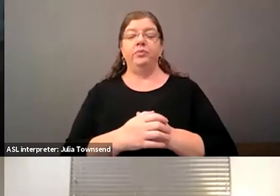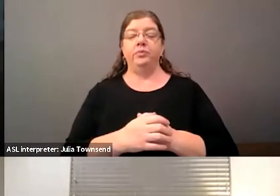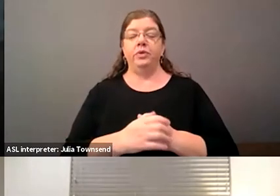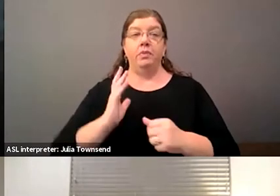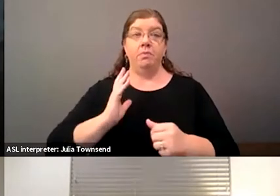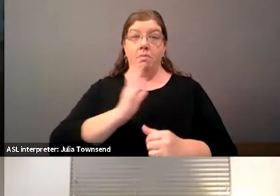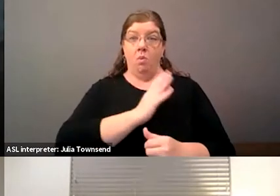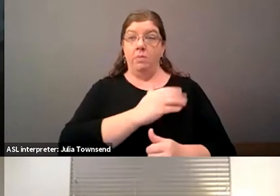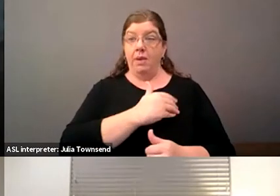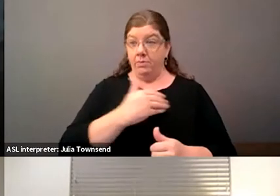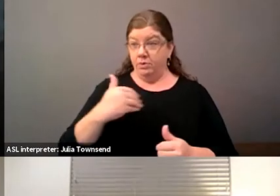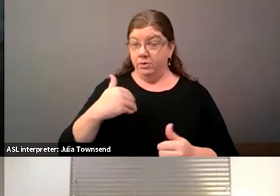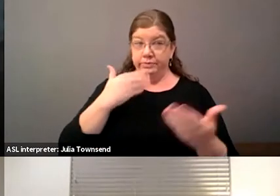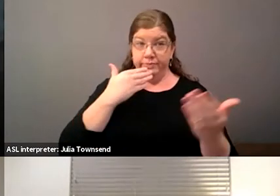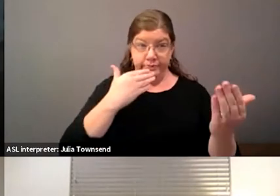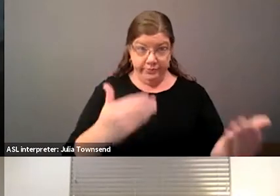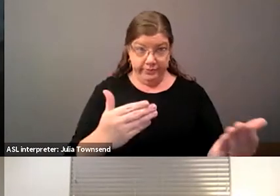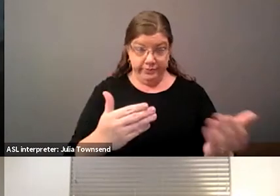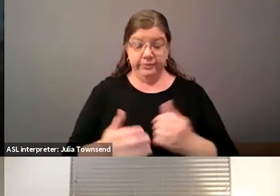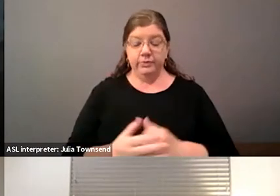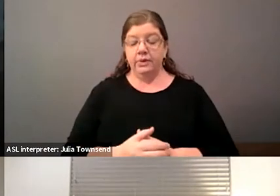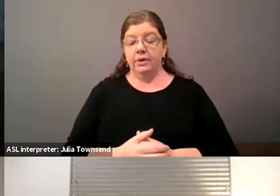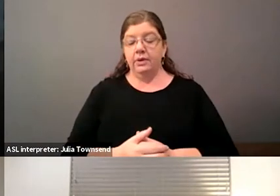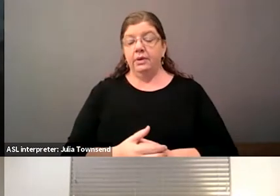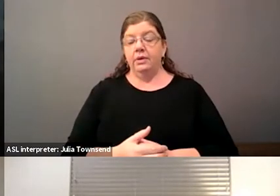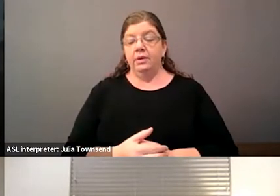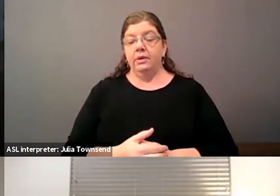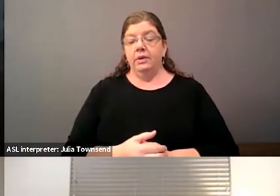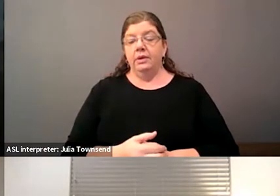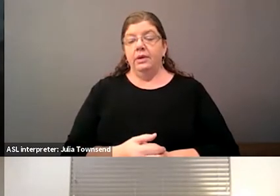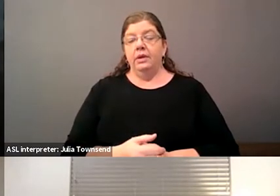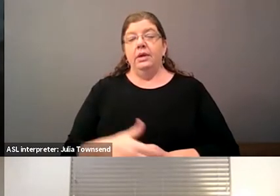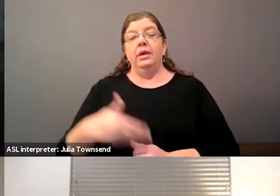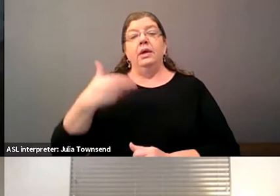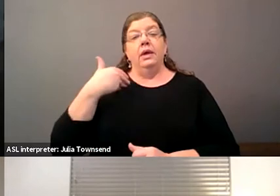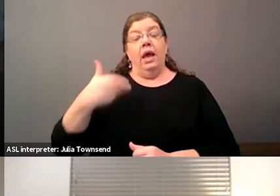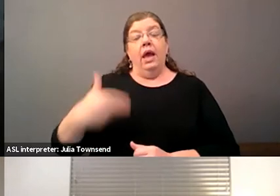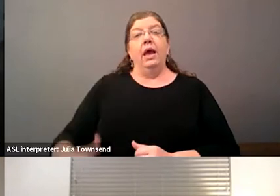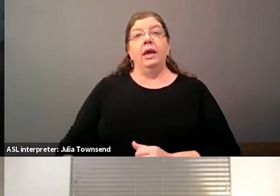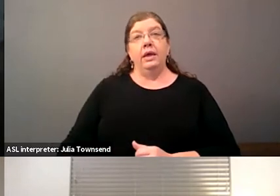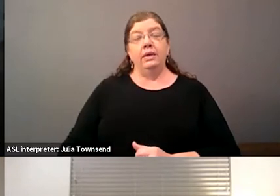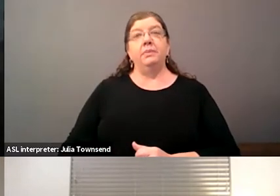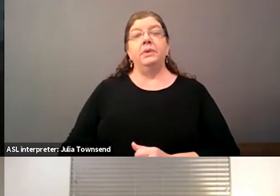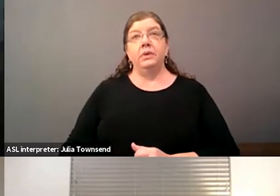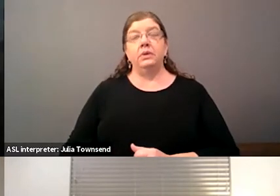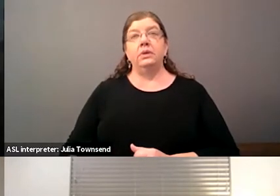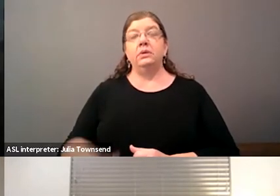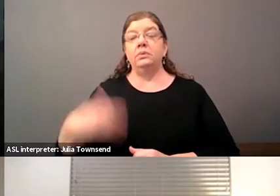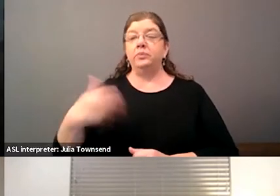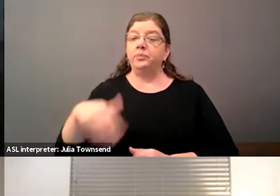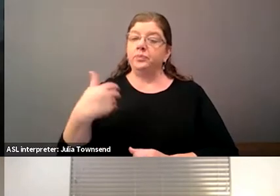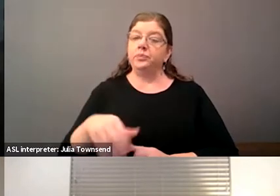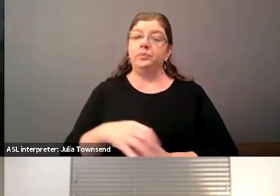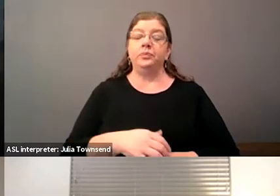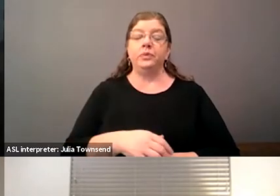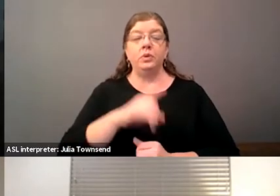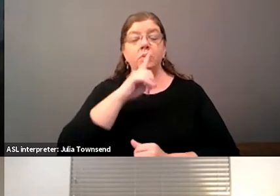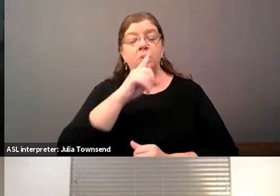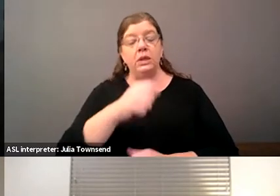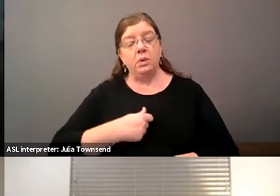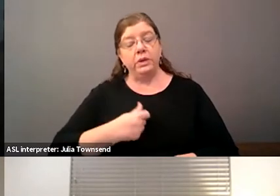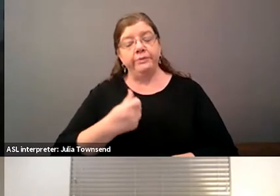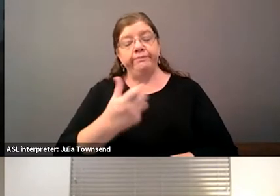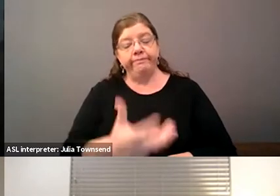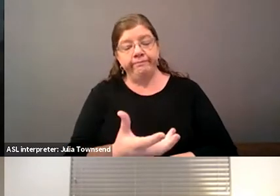members um i'm also um really uh want to voice my